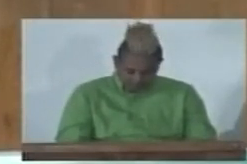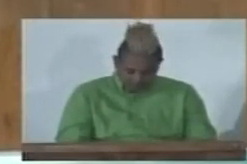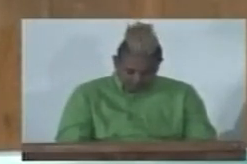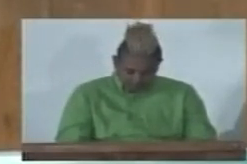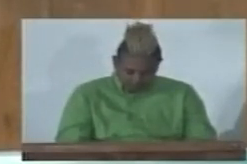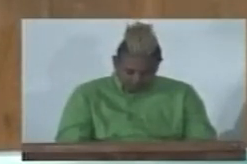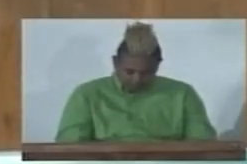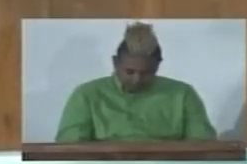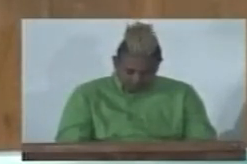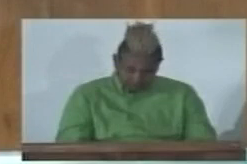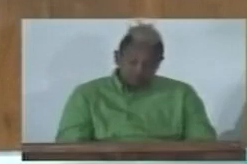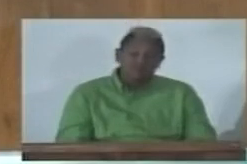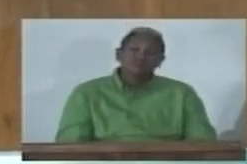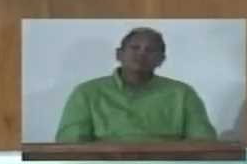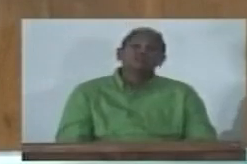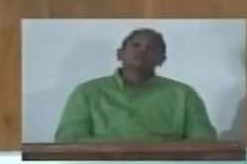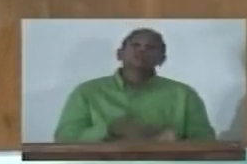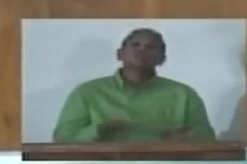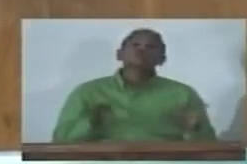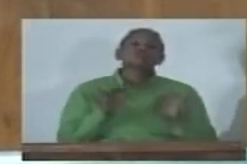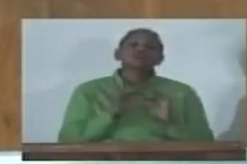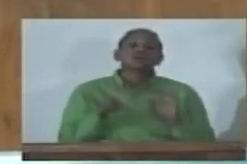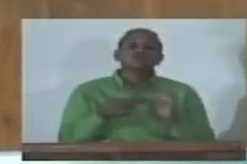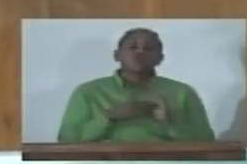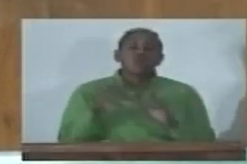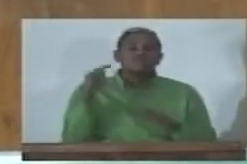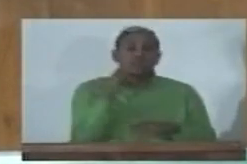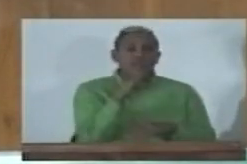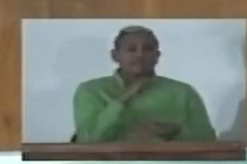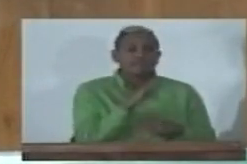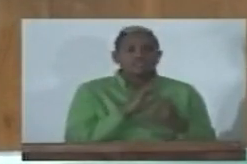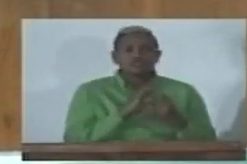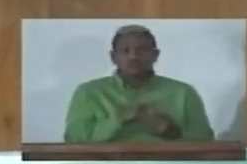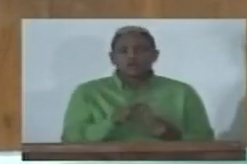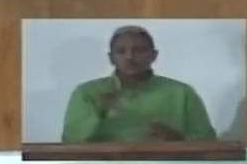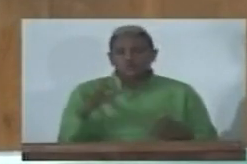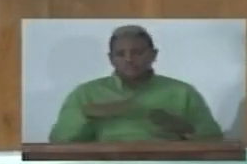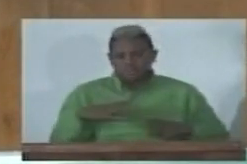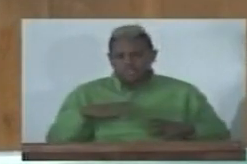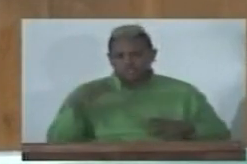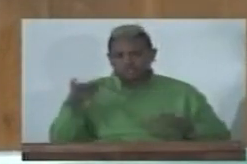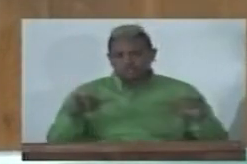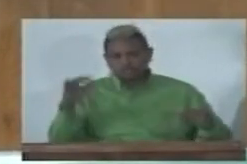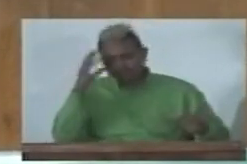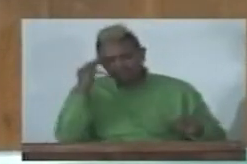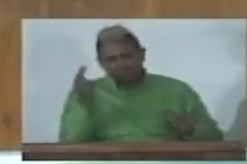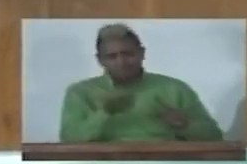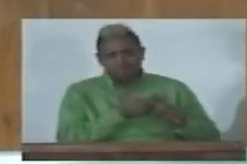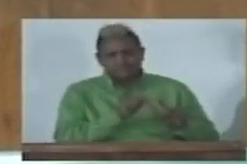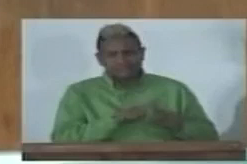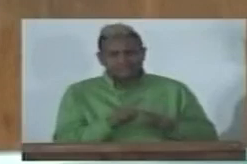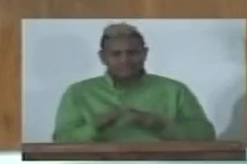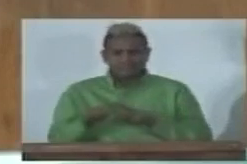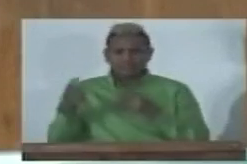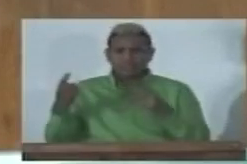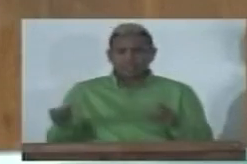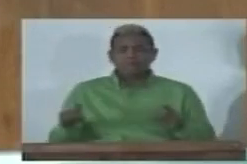to tourism. I raise that because in the last couple of days we have been